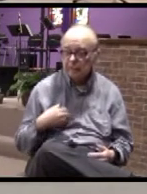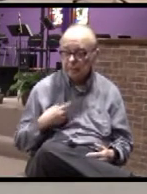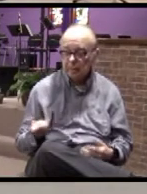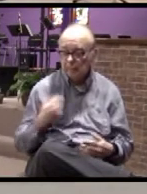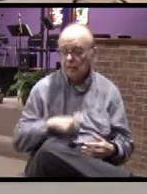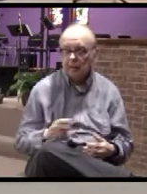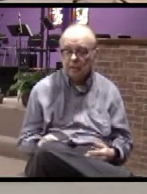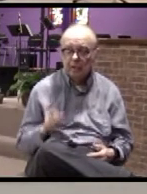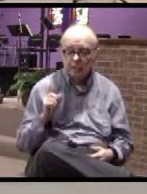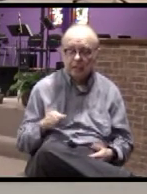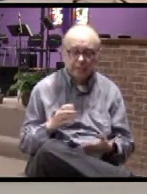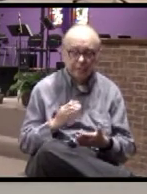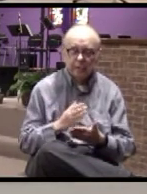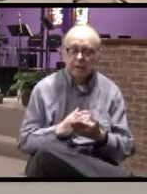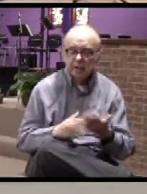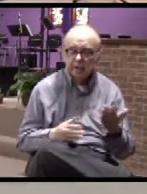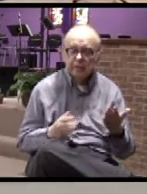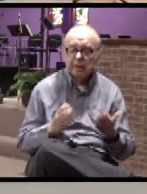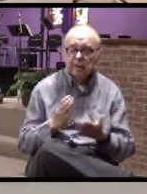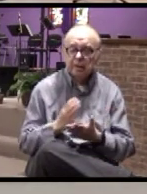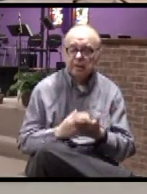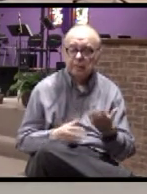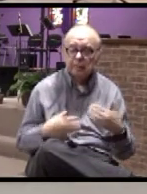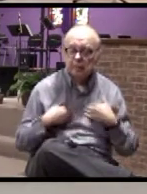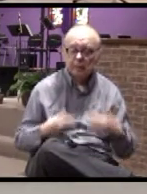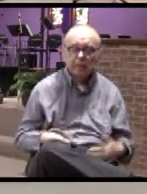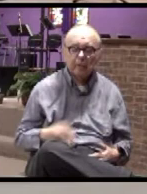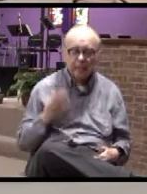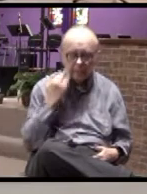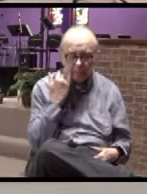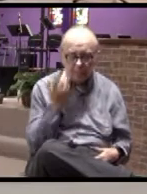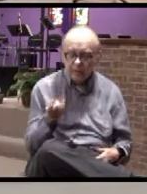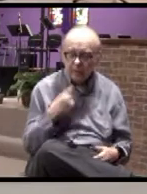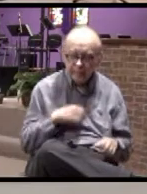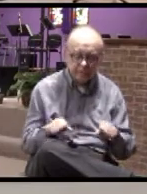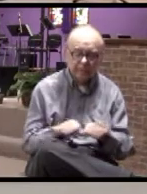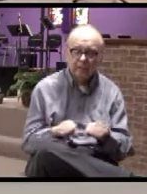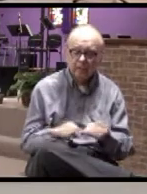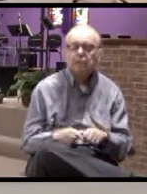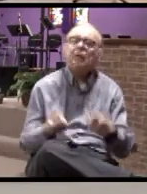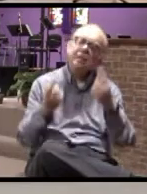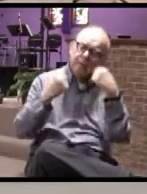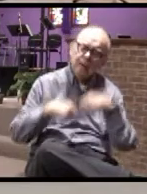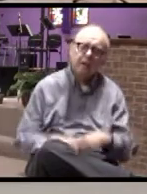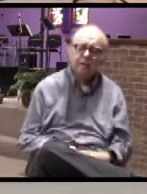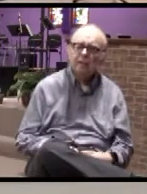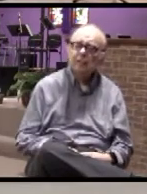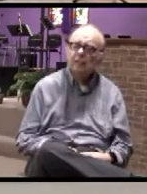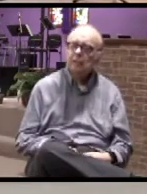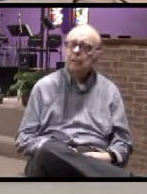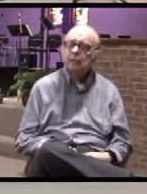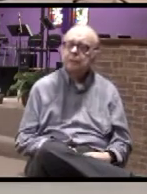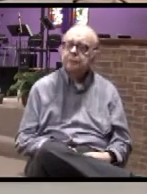And if you need some clothes, we'll help you get some clothes. What if I don't have any shoes? Come on.